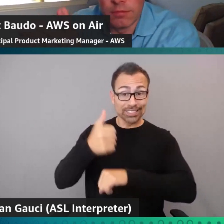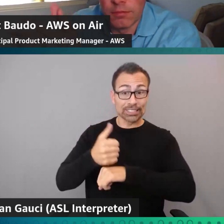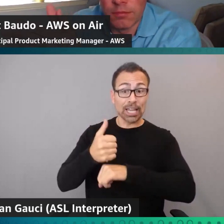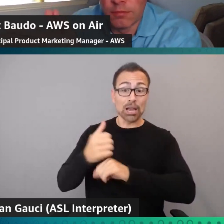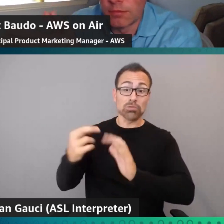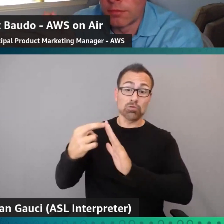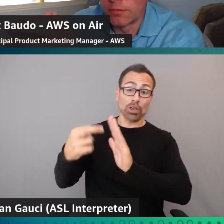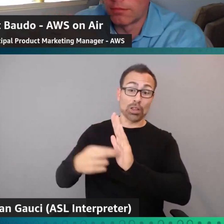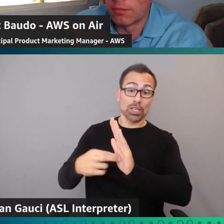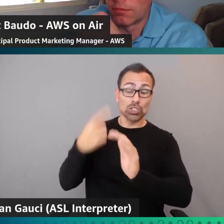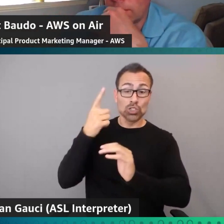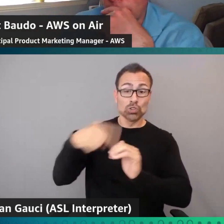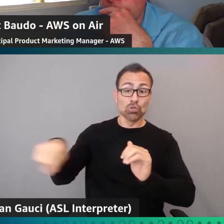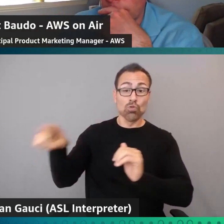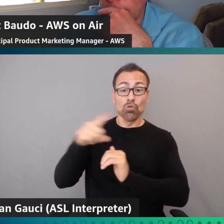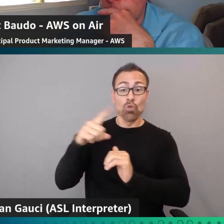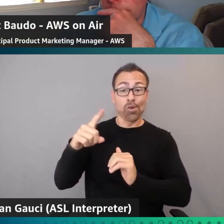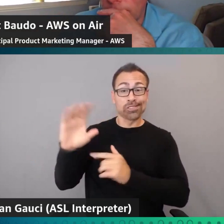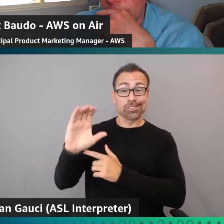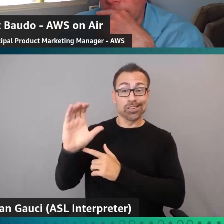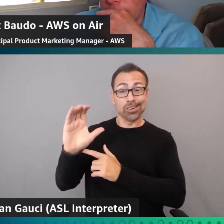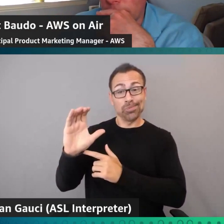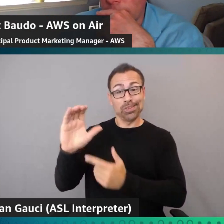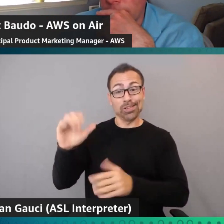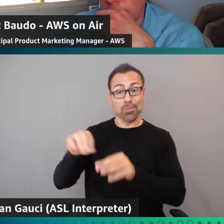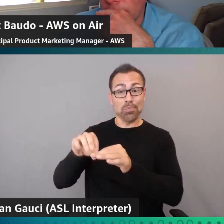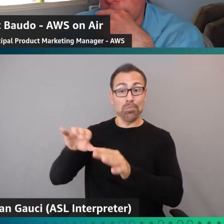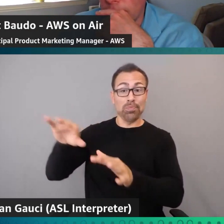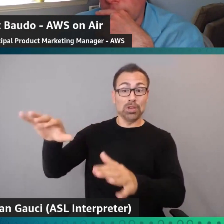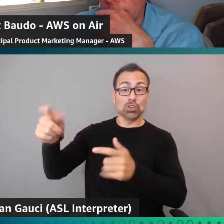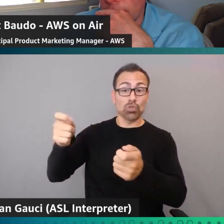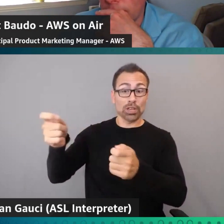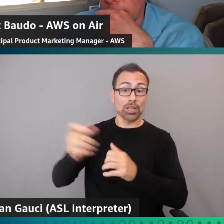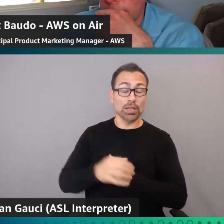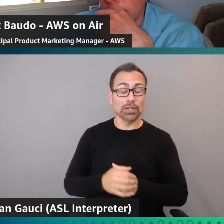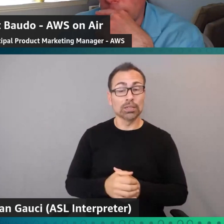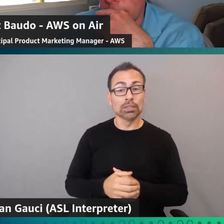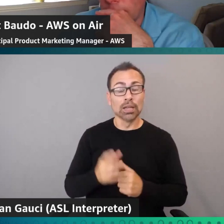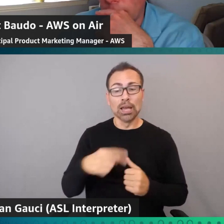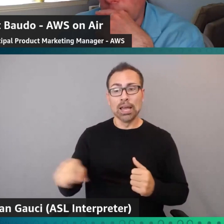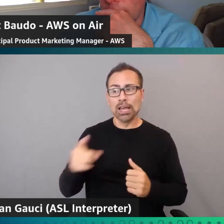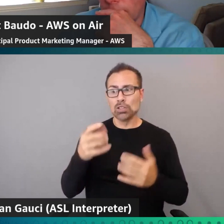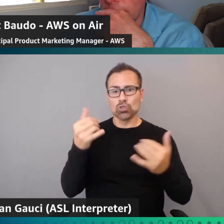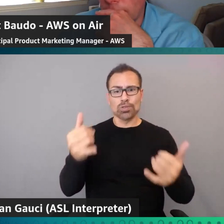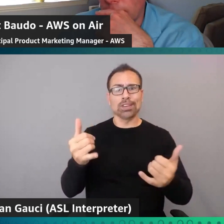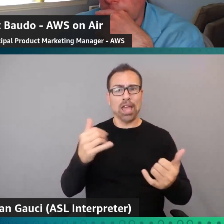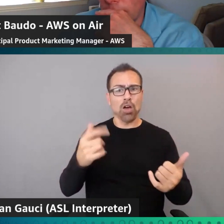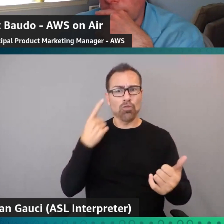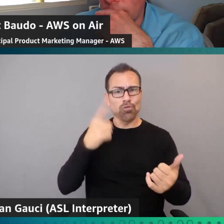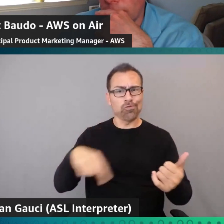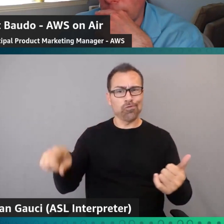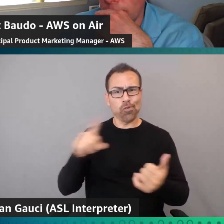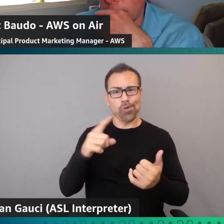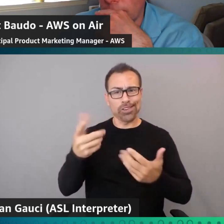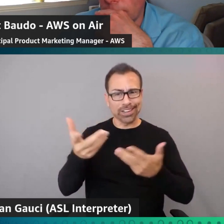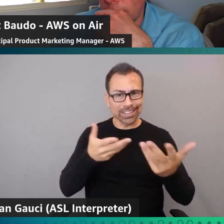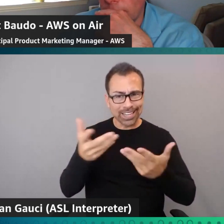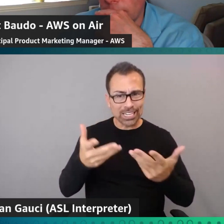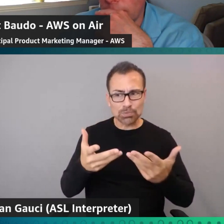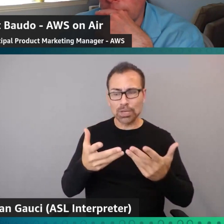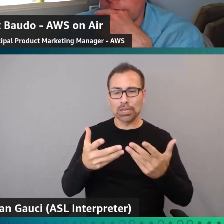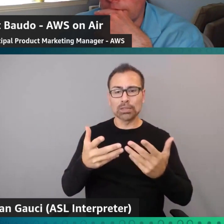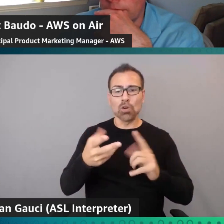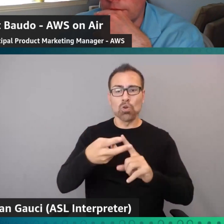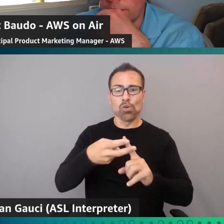economy. And sustainability has become an important indicator of employee engagement, retention, performance, and well-being. Also, investors are